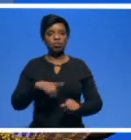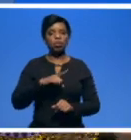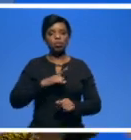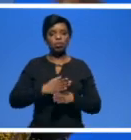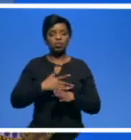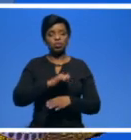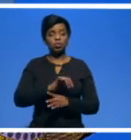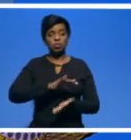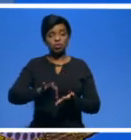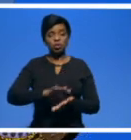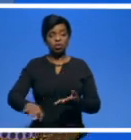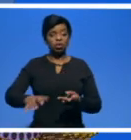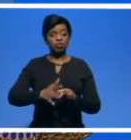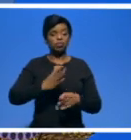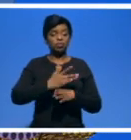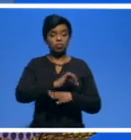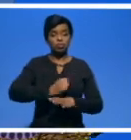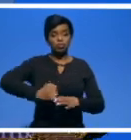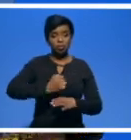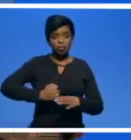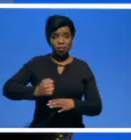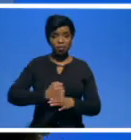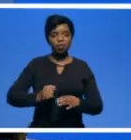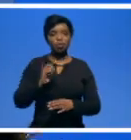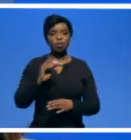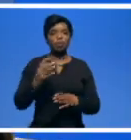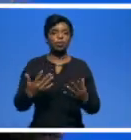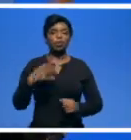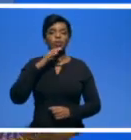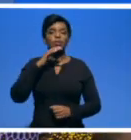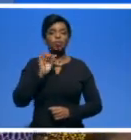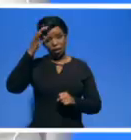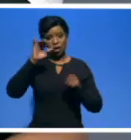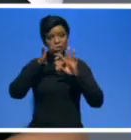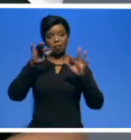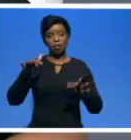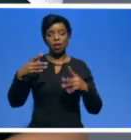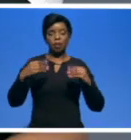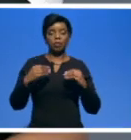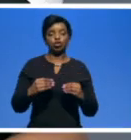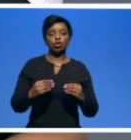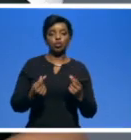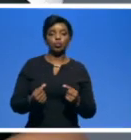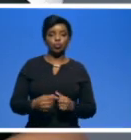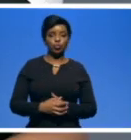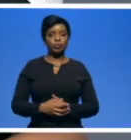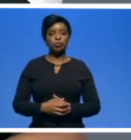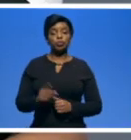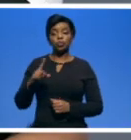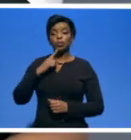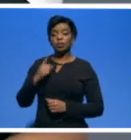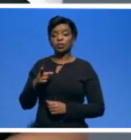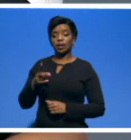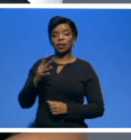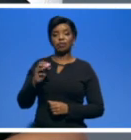kunmaka mosebetsi wa bona ko phea therefore it means ha ba movie at all. So we are saying that this 40% is